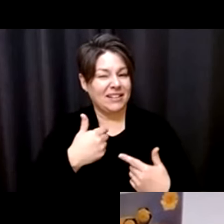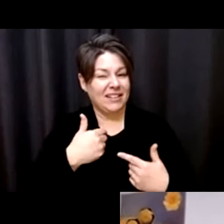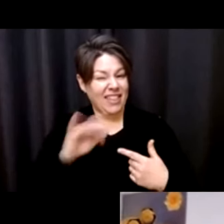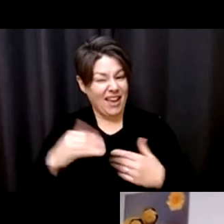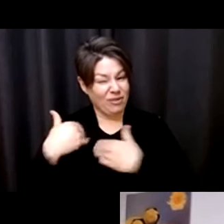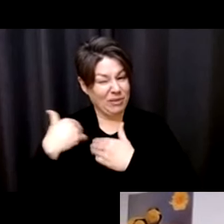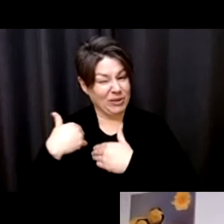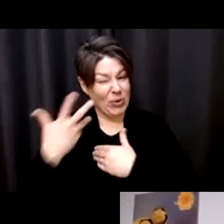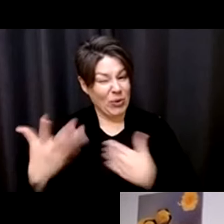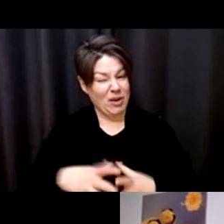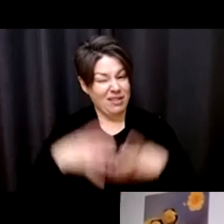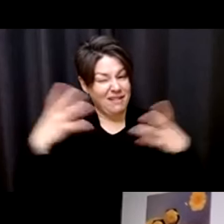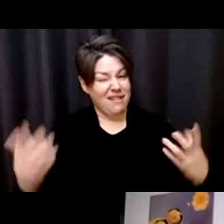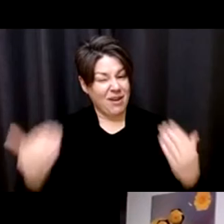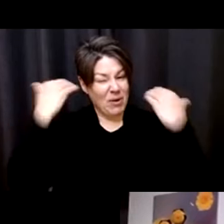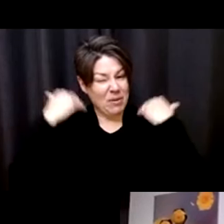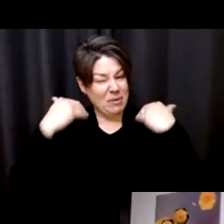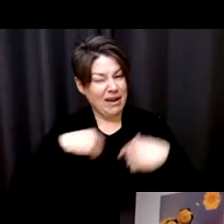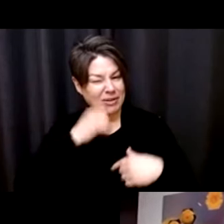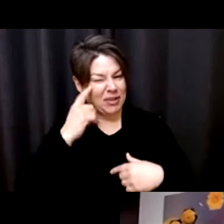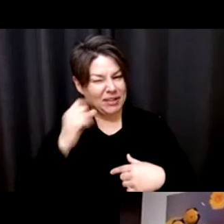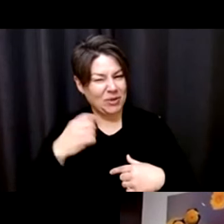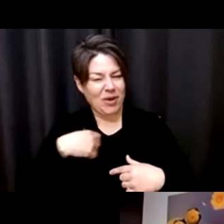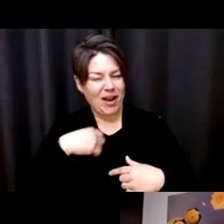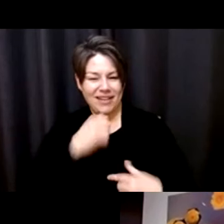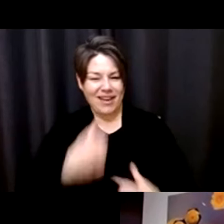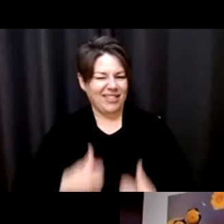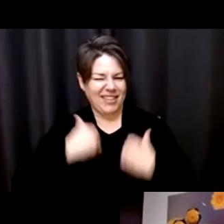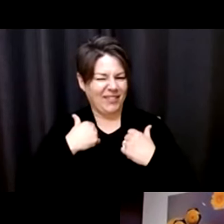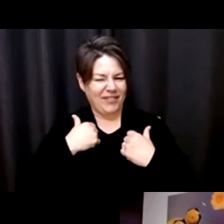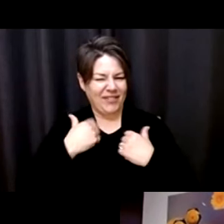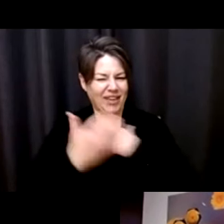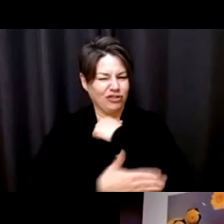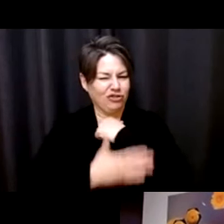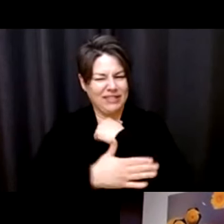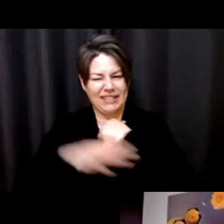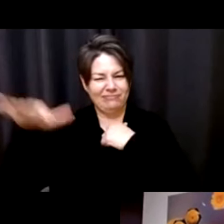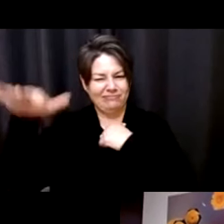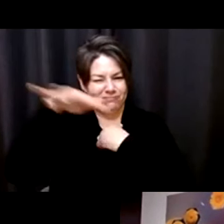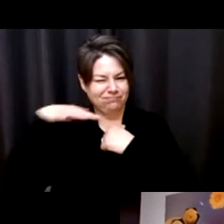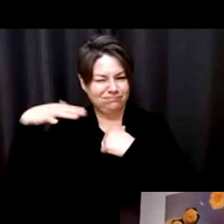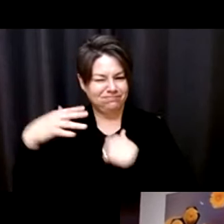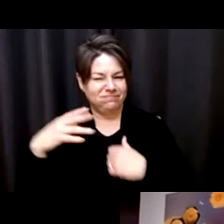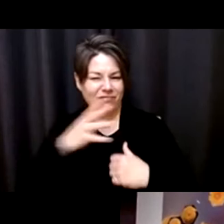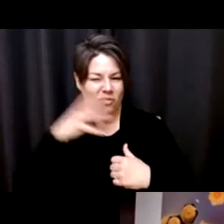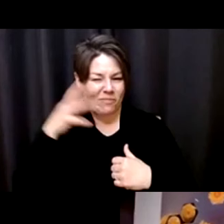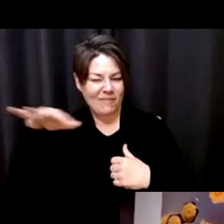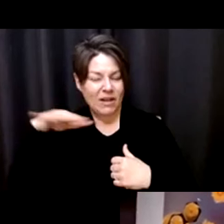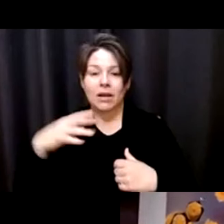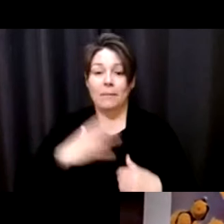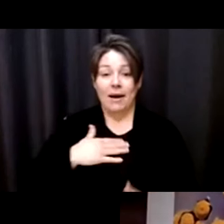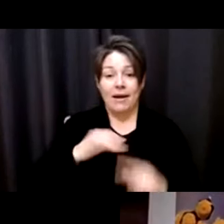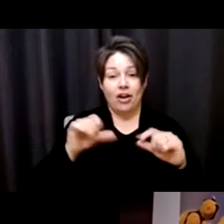that responsibility. Mm-hmm. I'm not in the country. I wish I was in the country. So where I live in Claremont, the